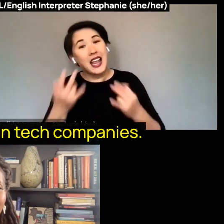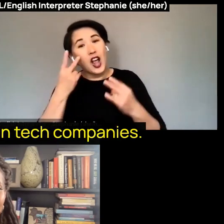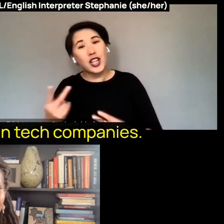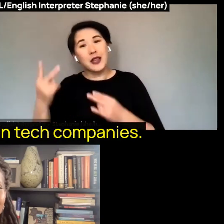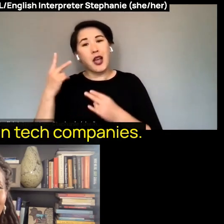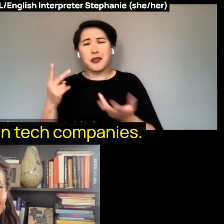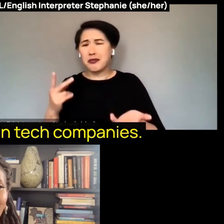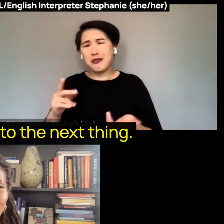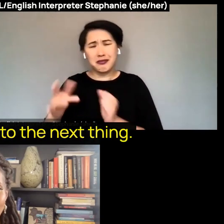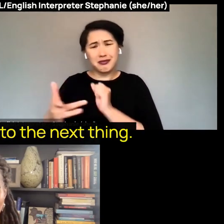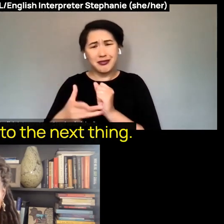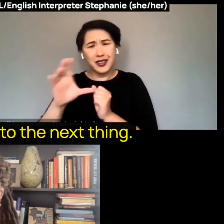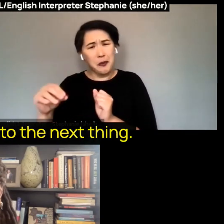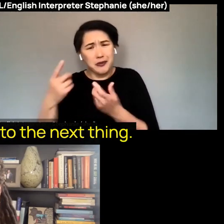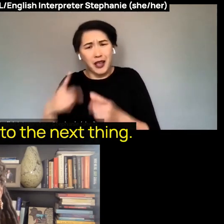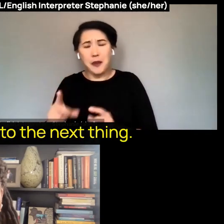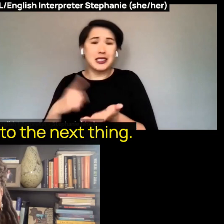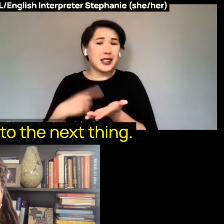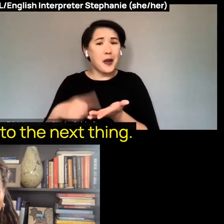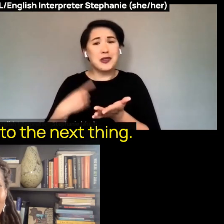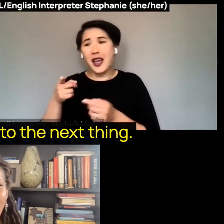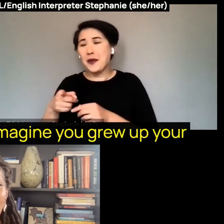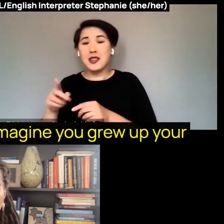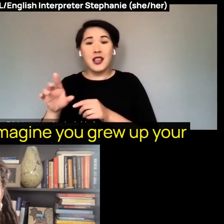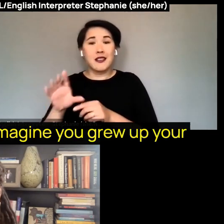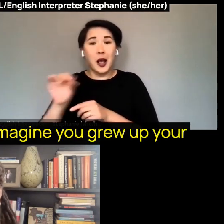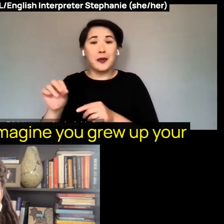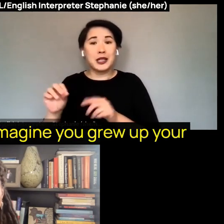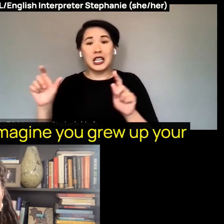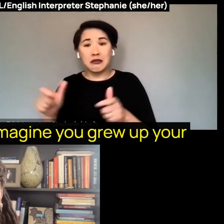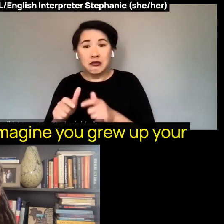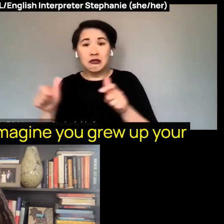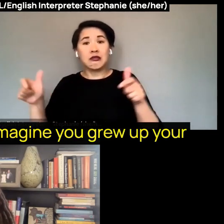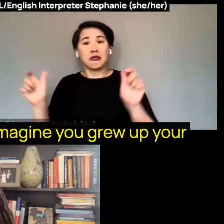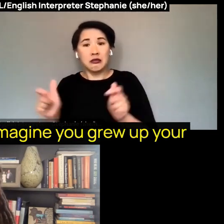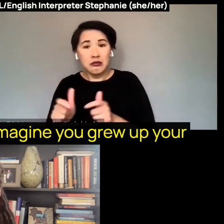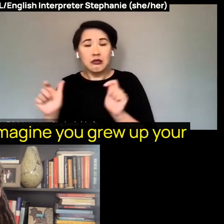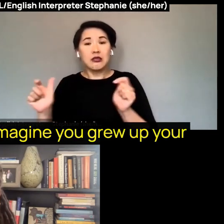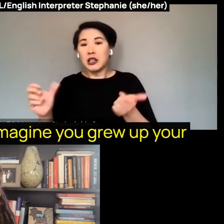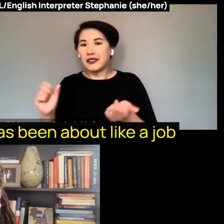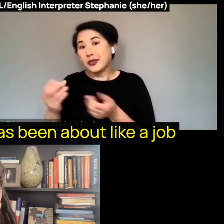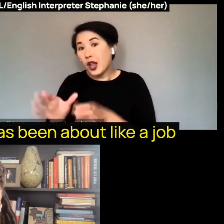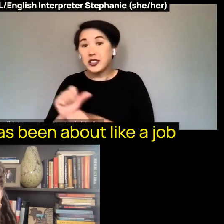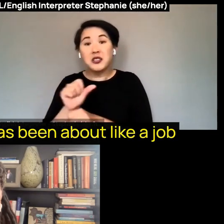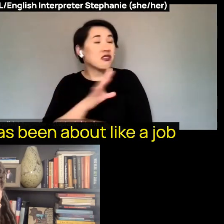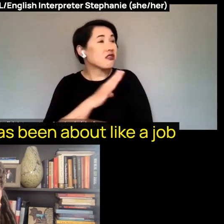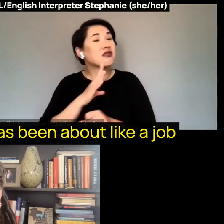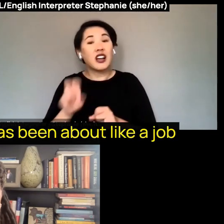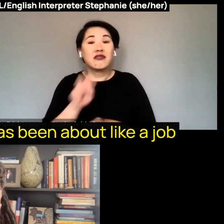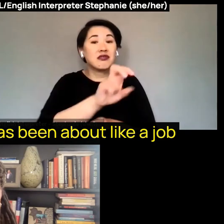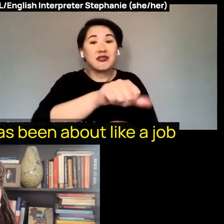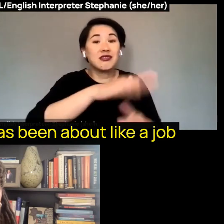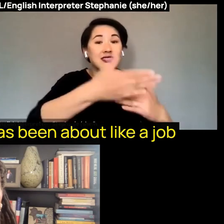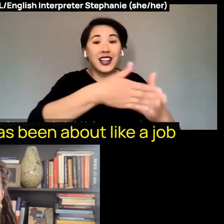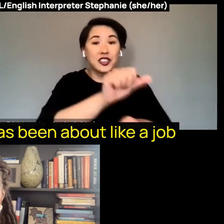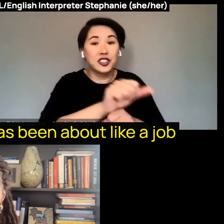time in tech companies. You just kind of go to the next thing. But for me, if you could imagine you grew up your whole life and everything